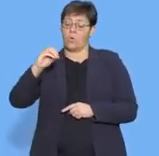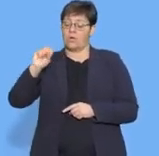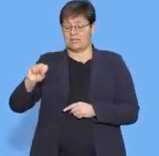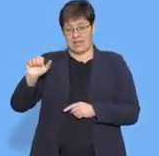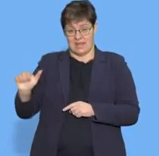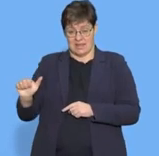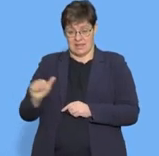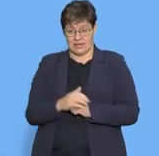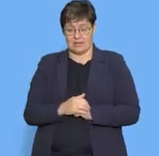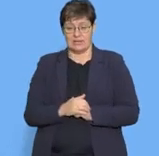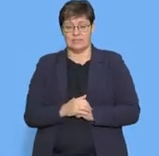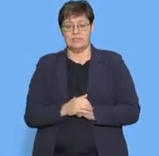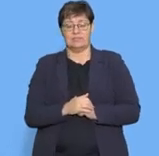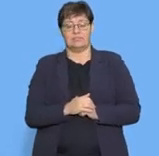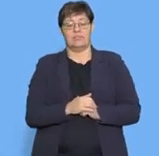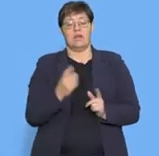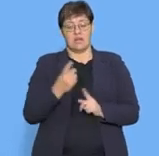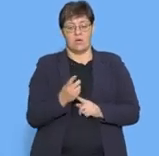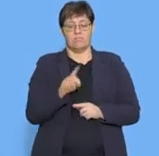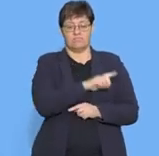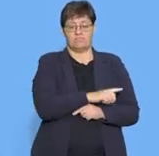line by B.